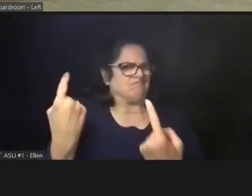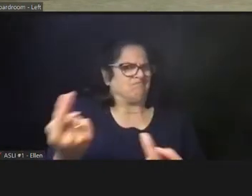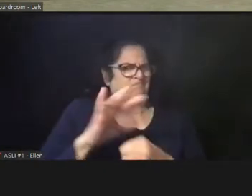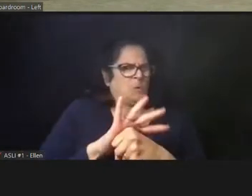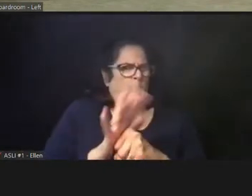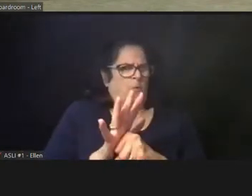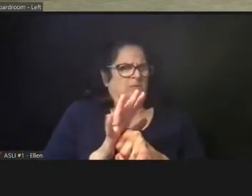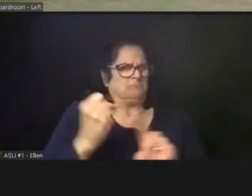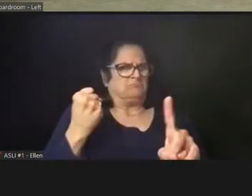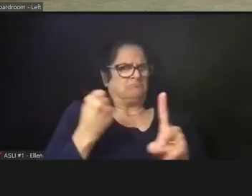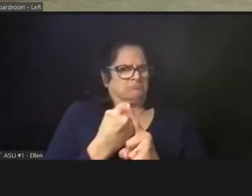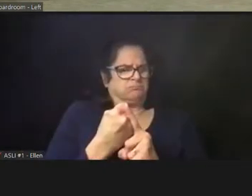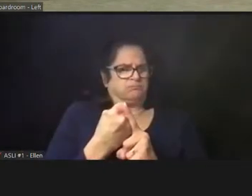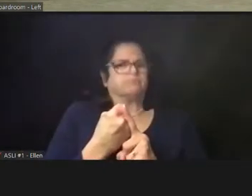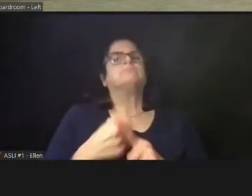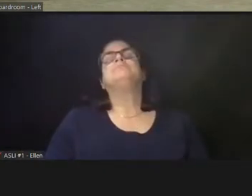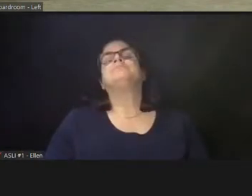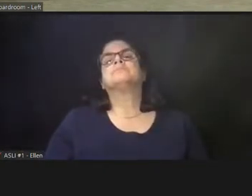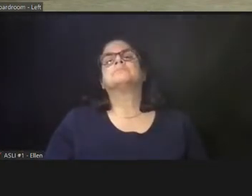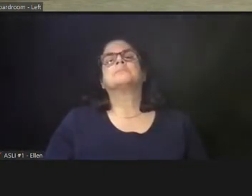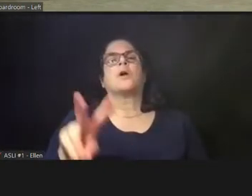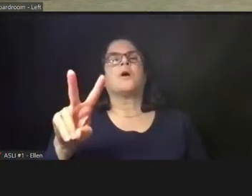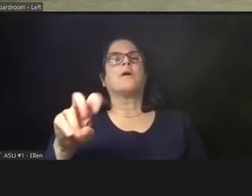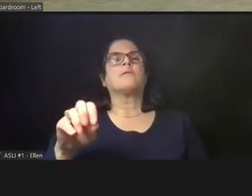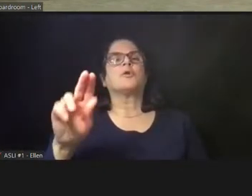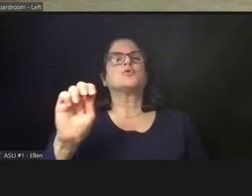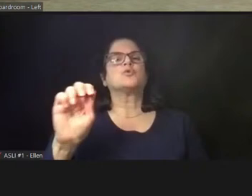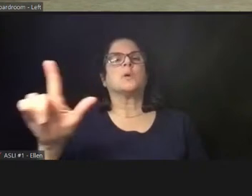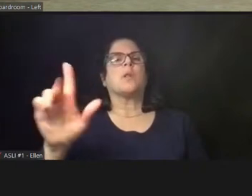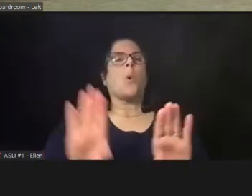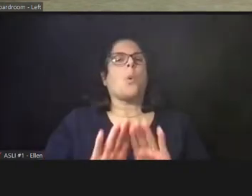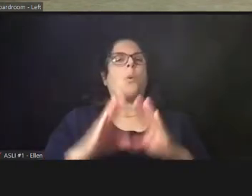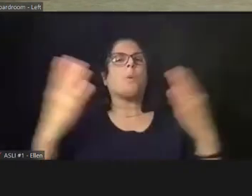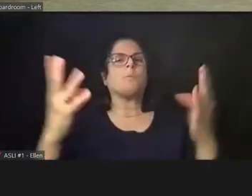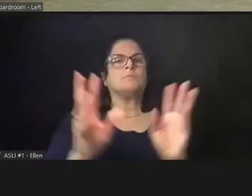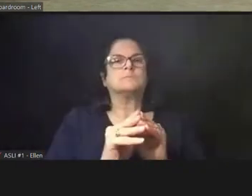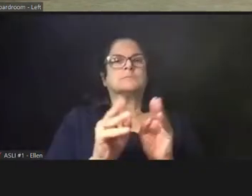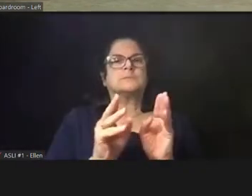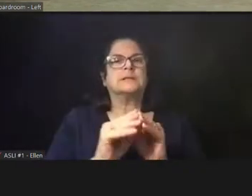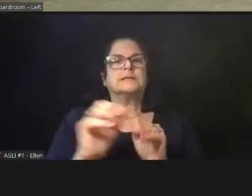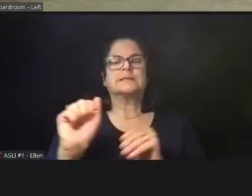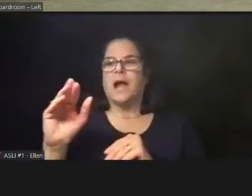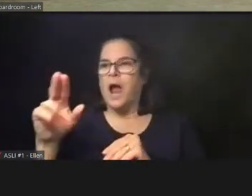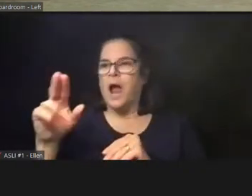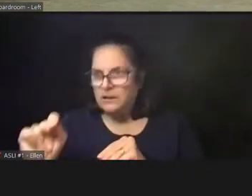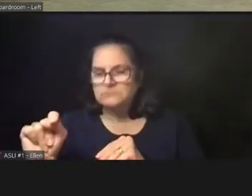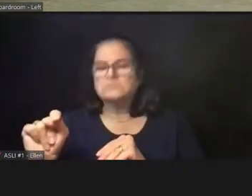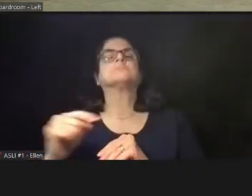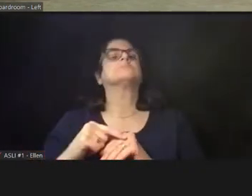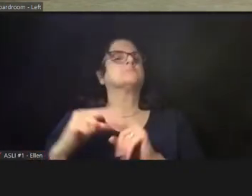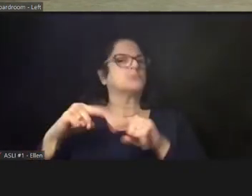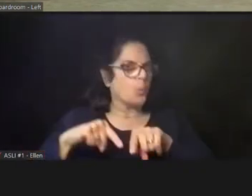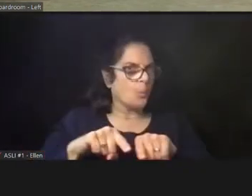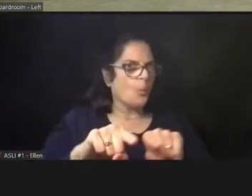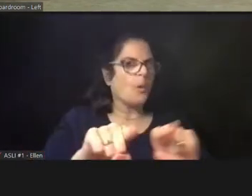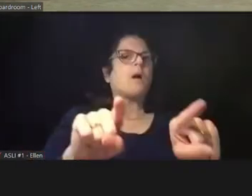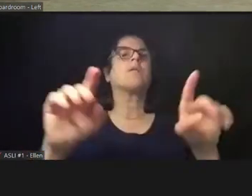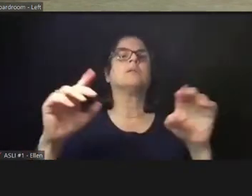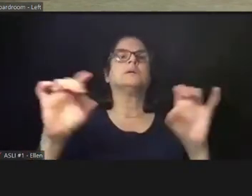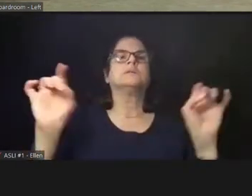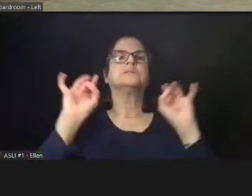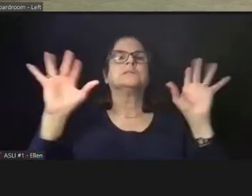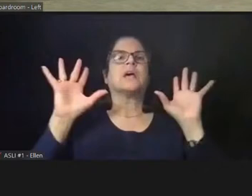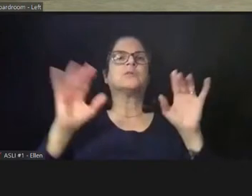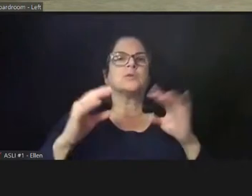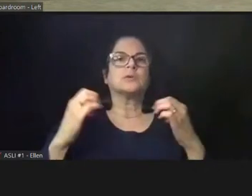Act, virtual public meetings are permitted while the disaster proclamation remains in effect. Because of the governor's disaster proclamation